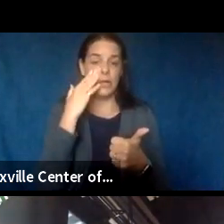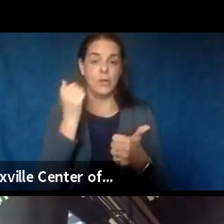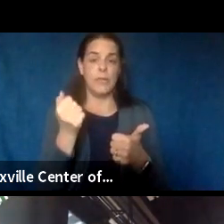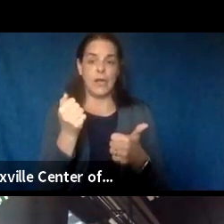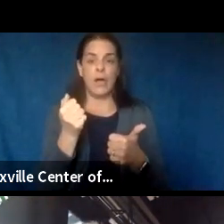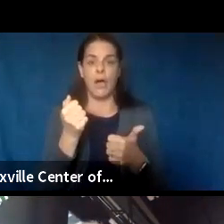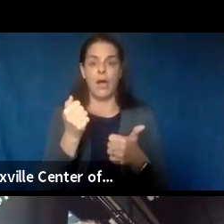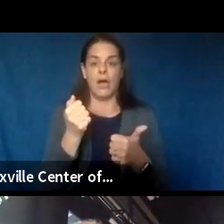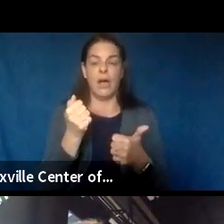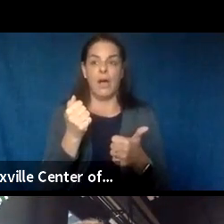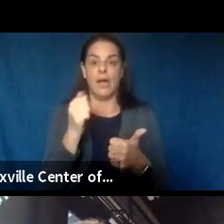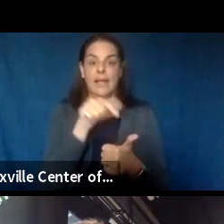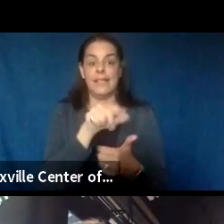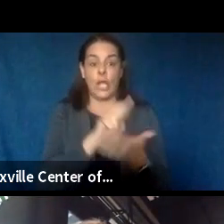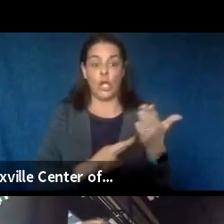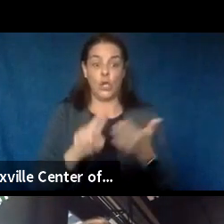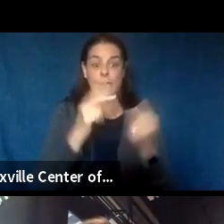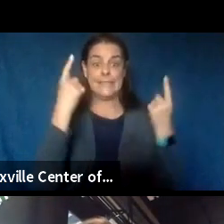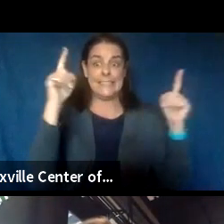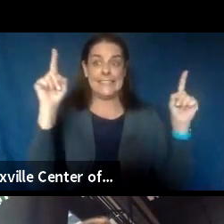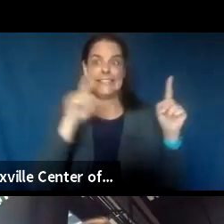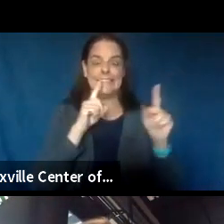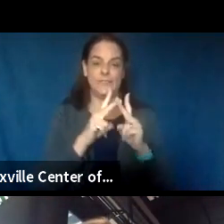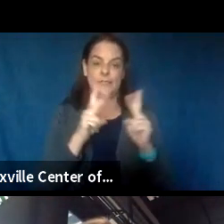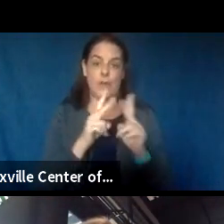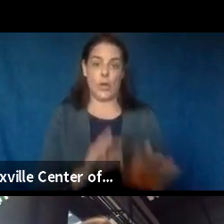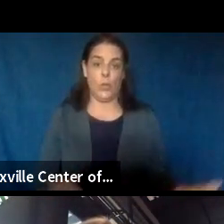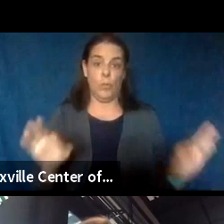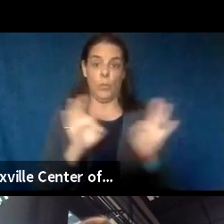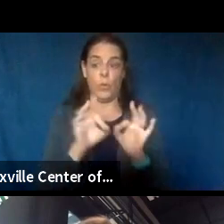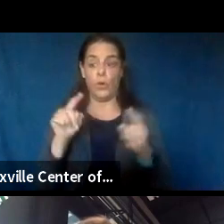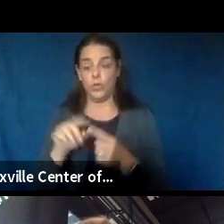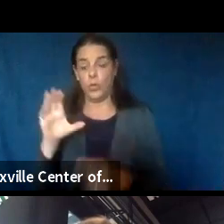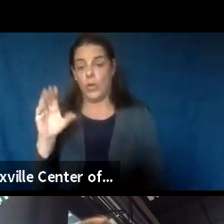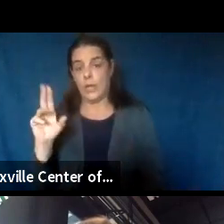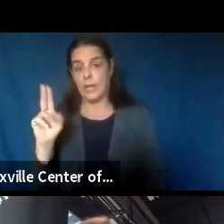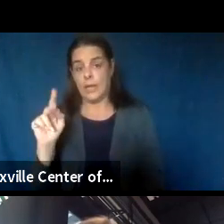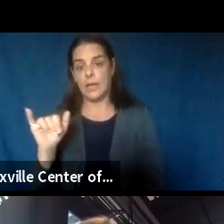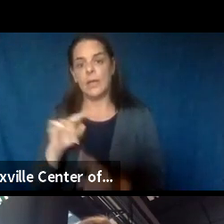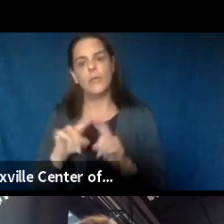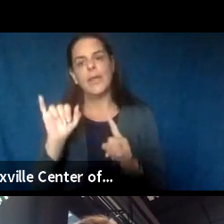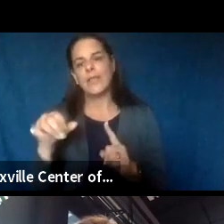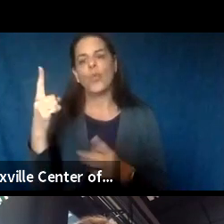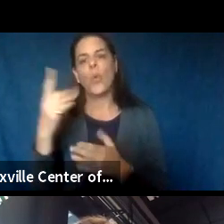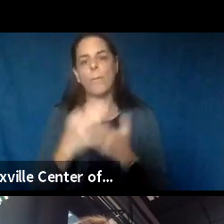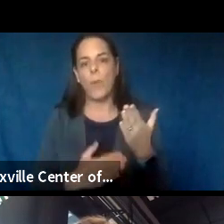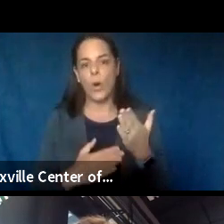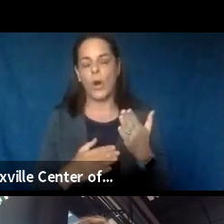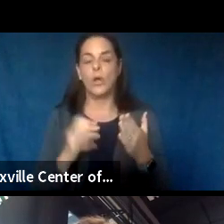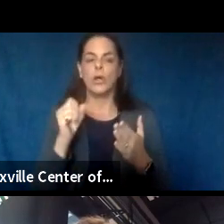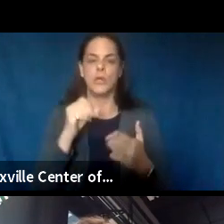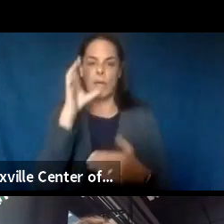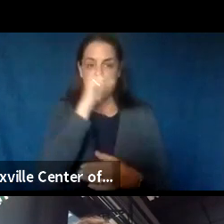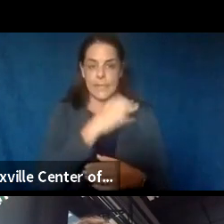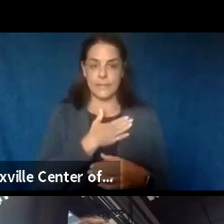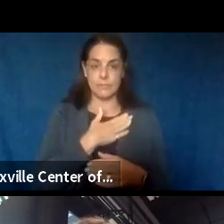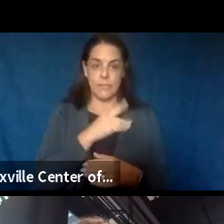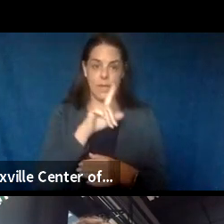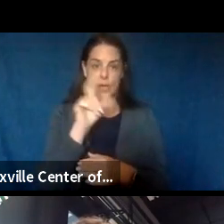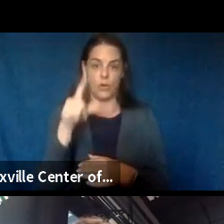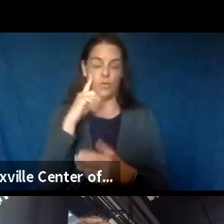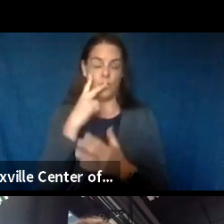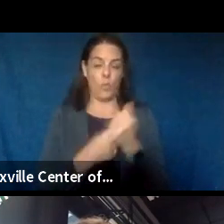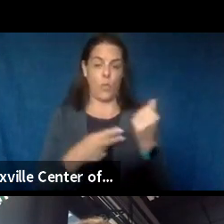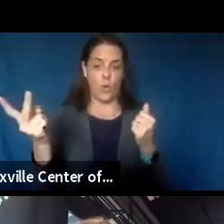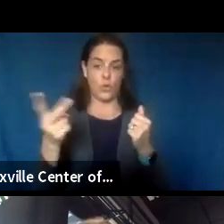the success of the university is so important to the county, but it's one piece of the county. And so I guess my question to both of